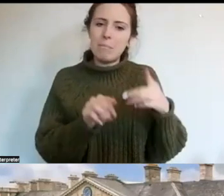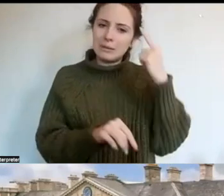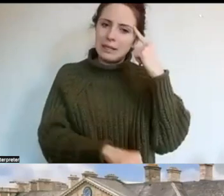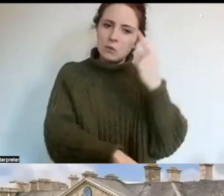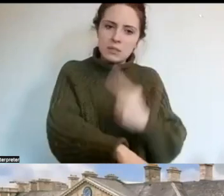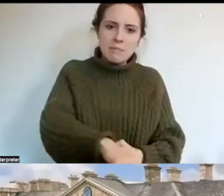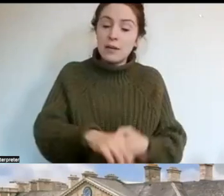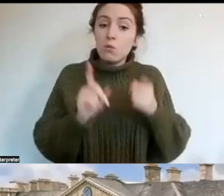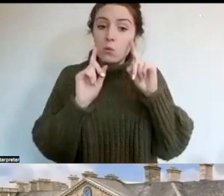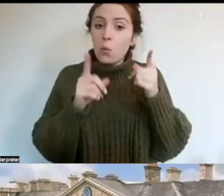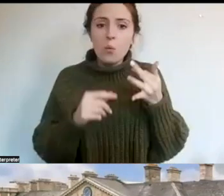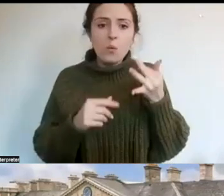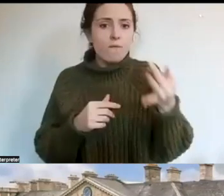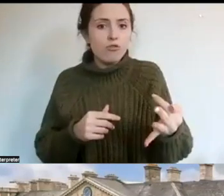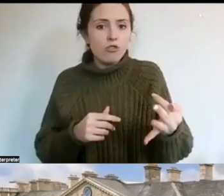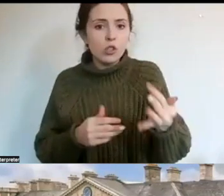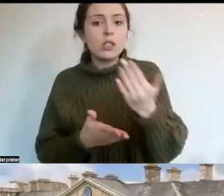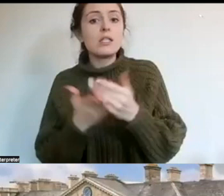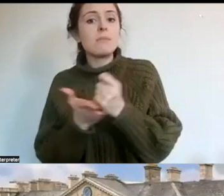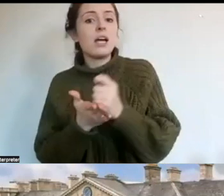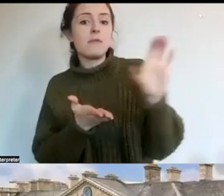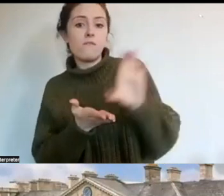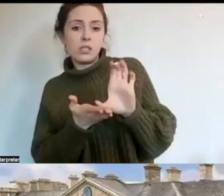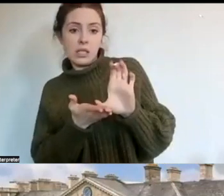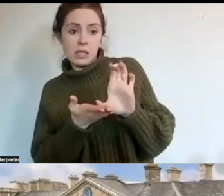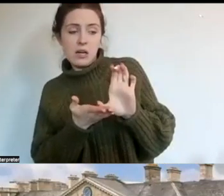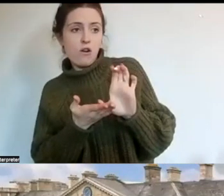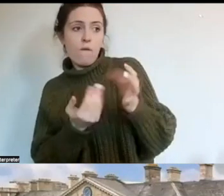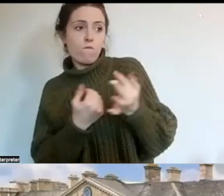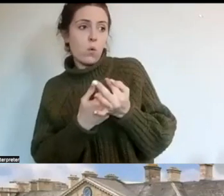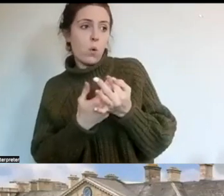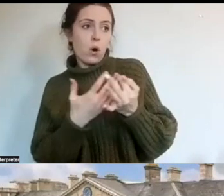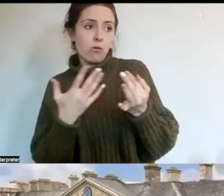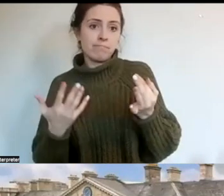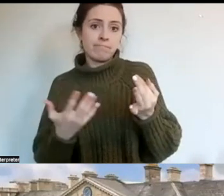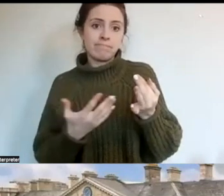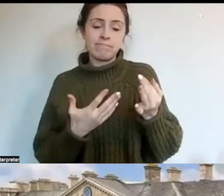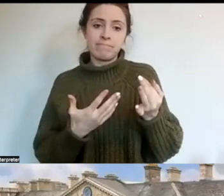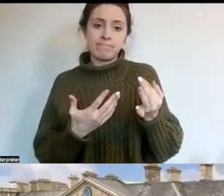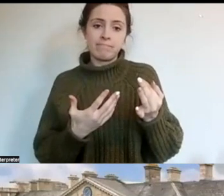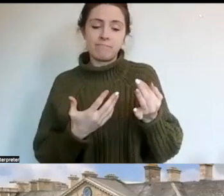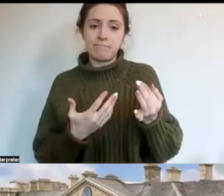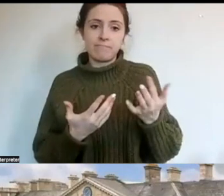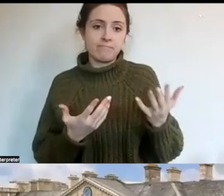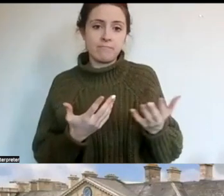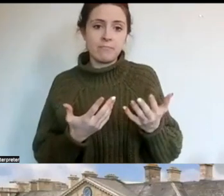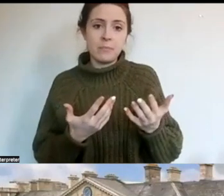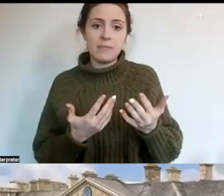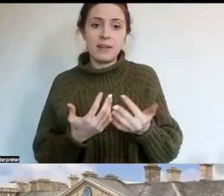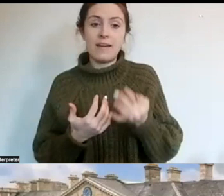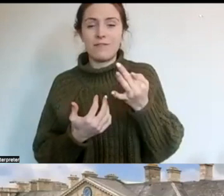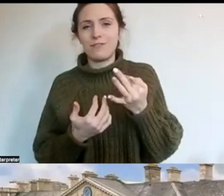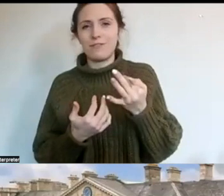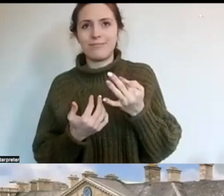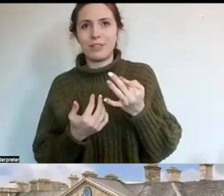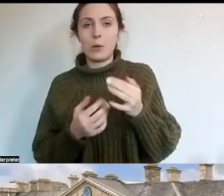In some cases, that funding needs to support them getting, preferably, I think, if we were looking at this from an idealistic